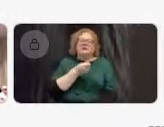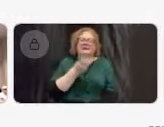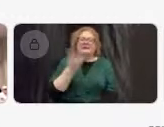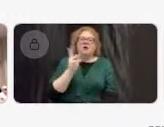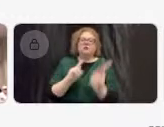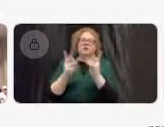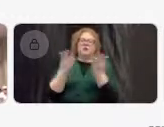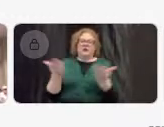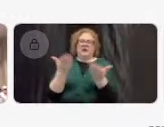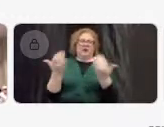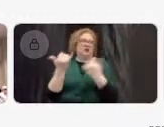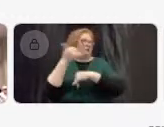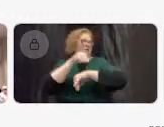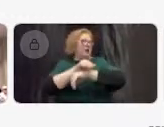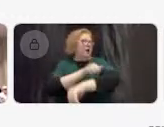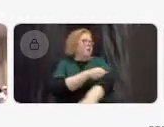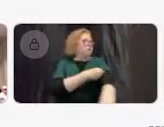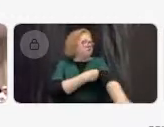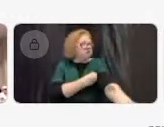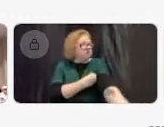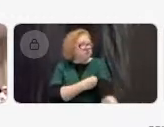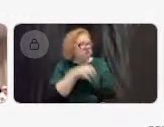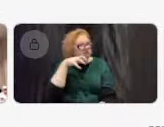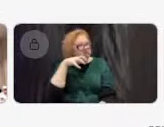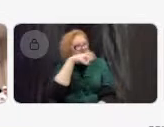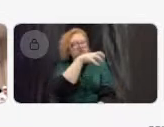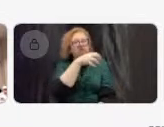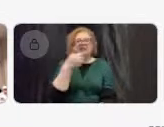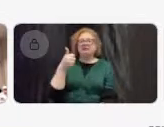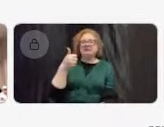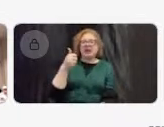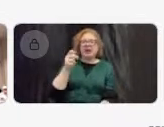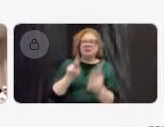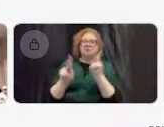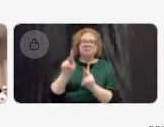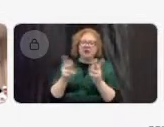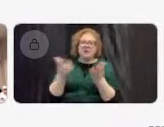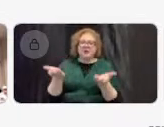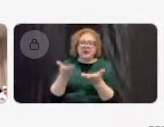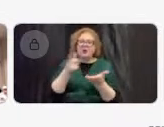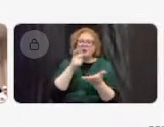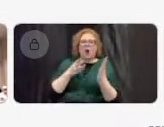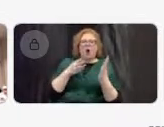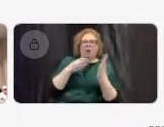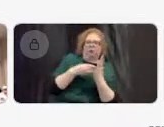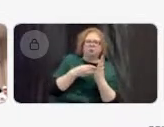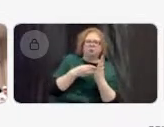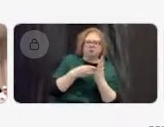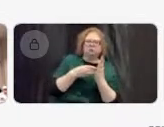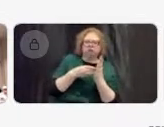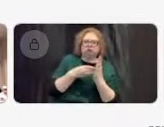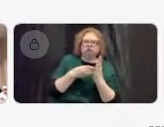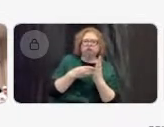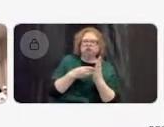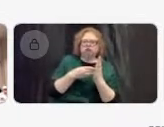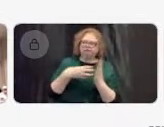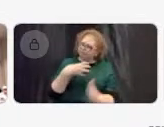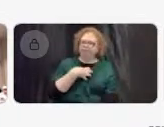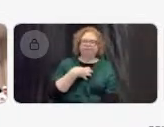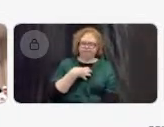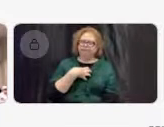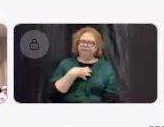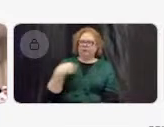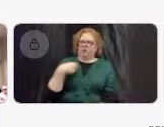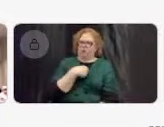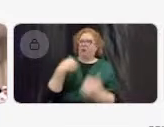tonight. I believe there are at least 10 people, and I have who are in opposition to this proposal, and I have a petition that has